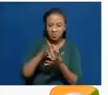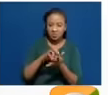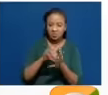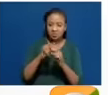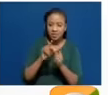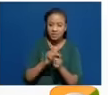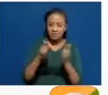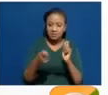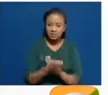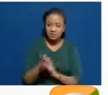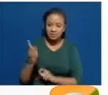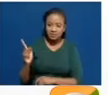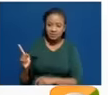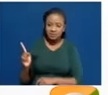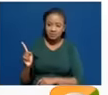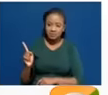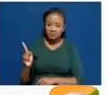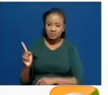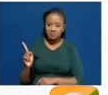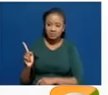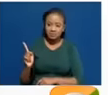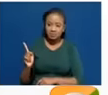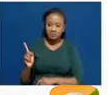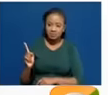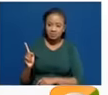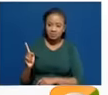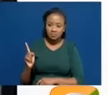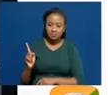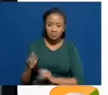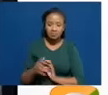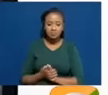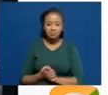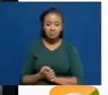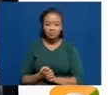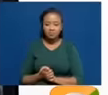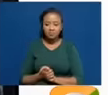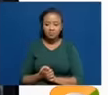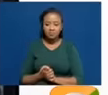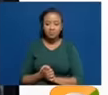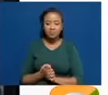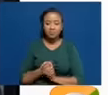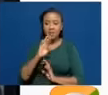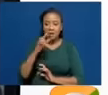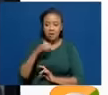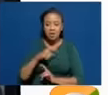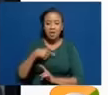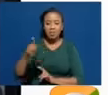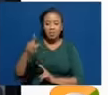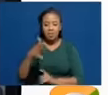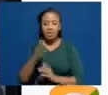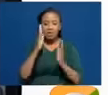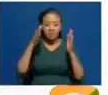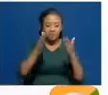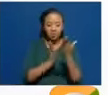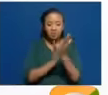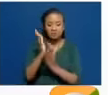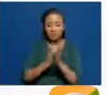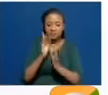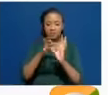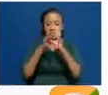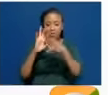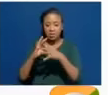his status, leaving a short message: come here, go there, focus, service, and connecting dreams.